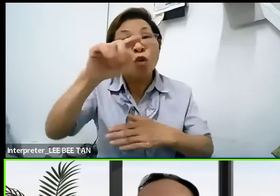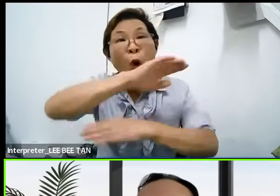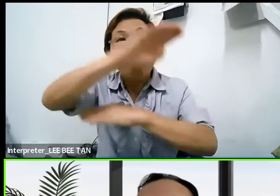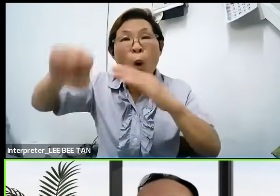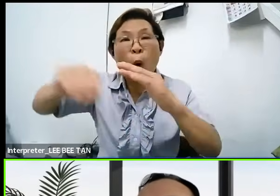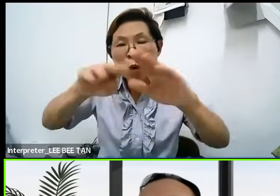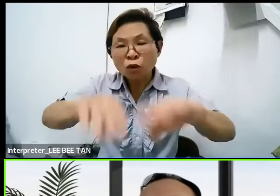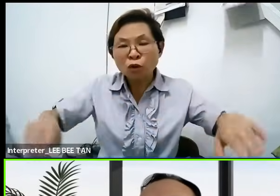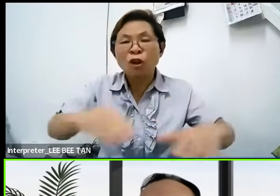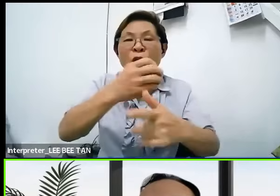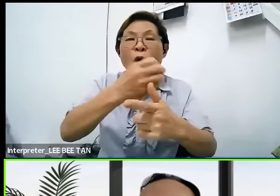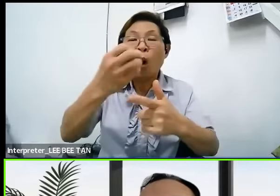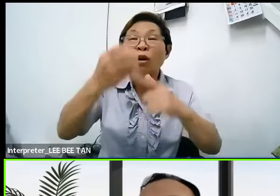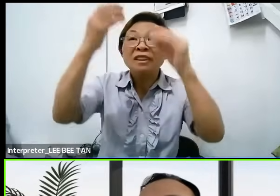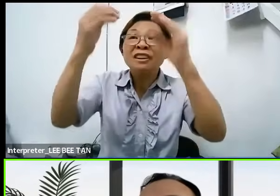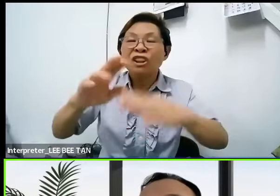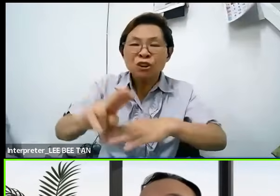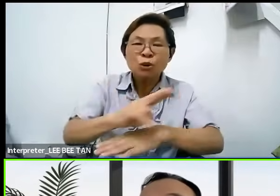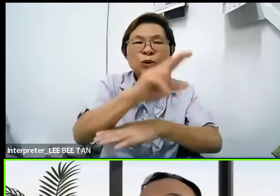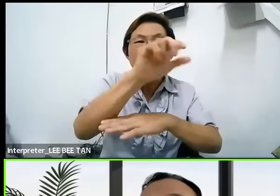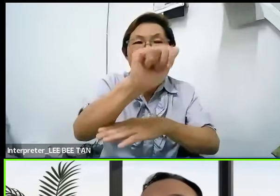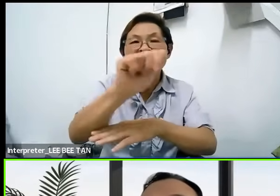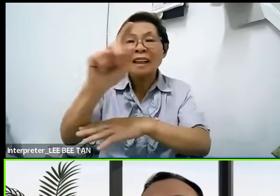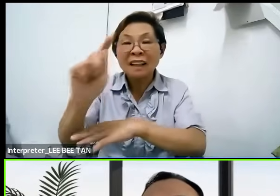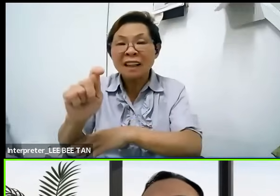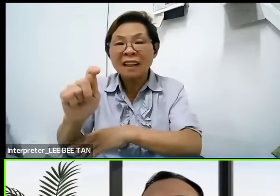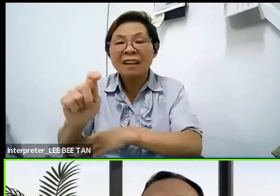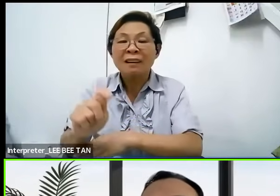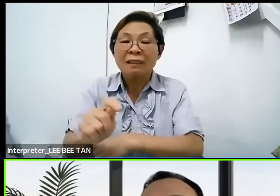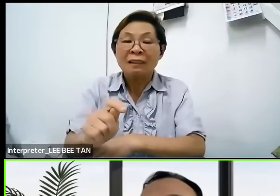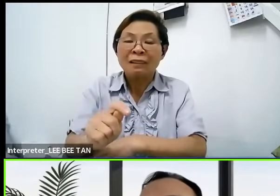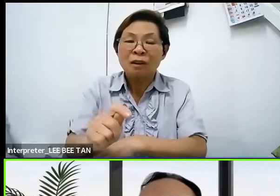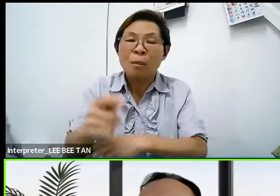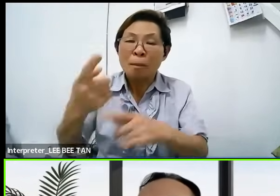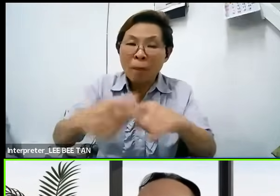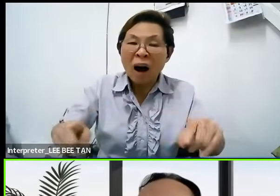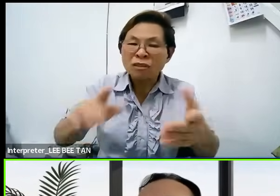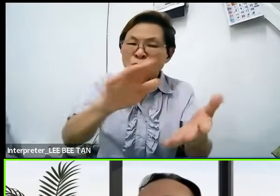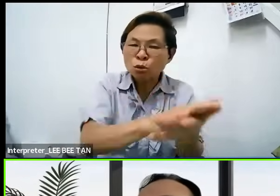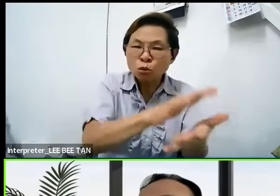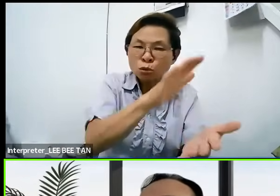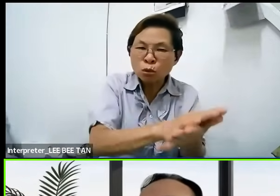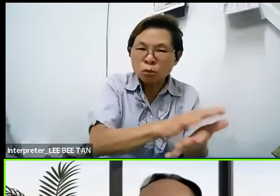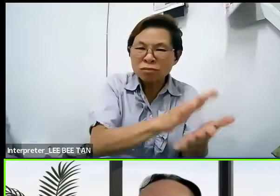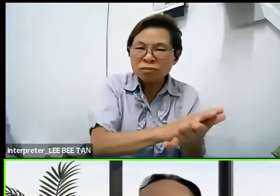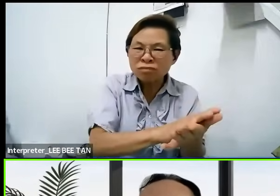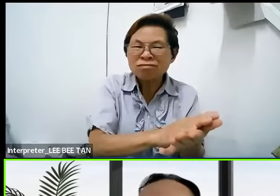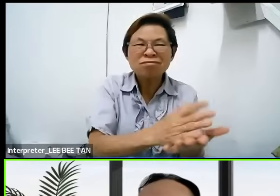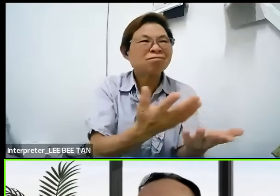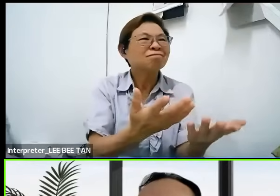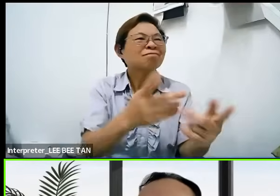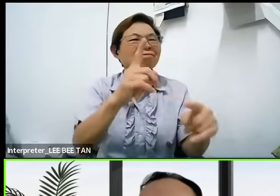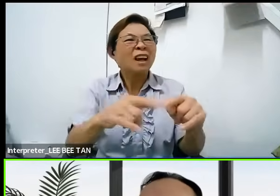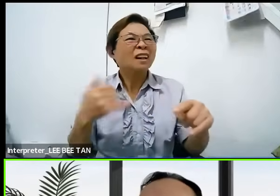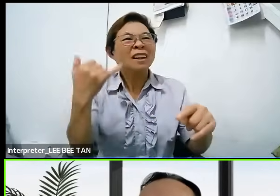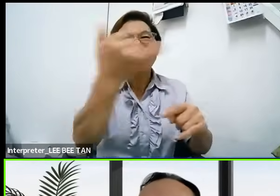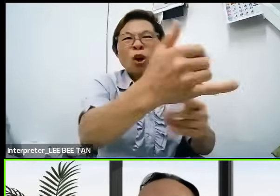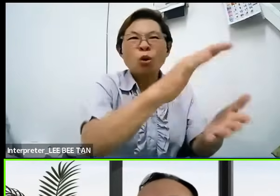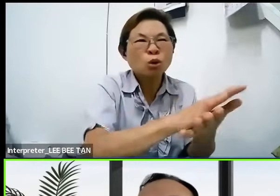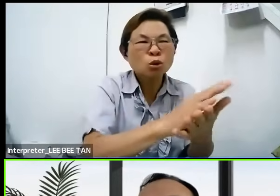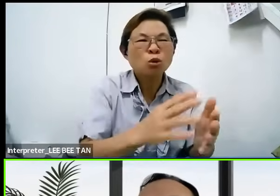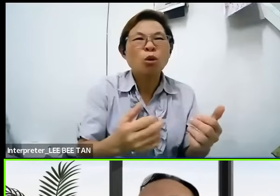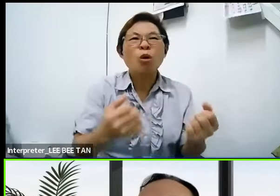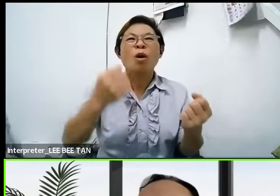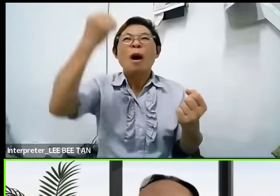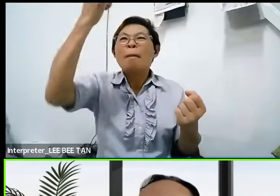all teacher apply UDL principles, but the school is not accessible, the transportation is